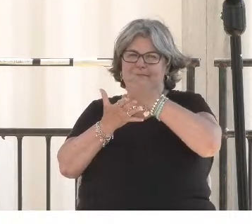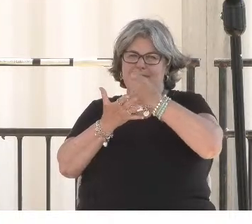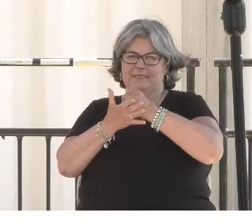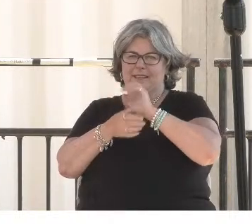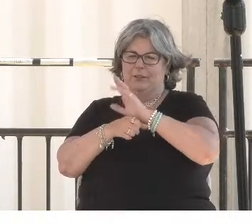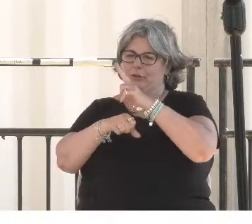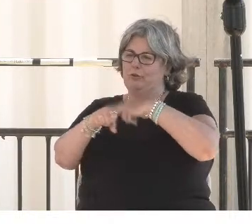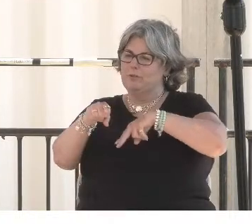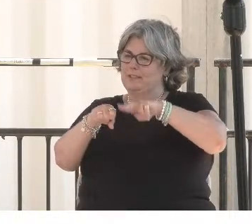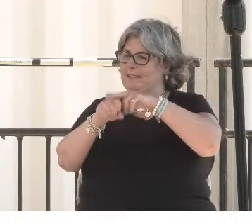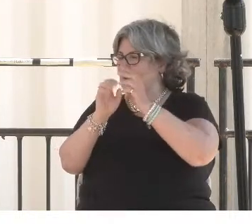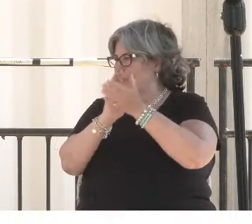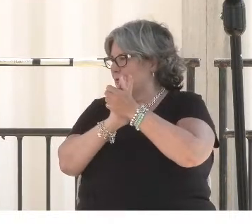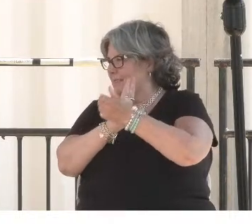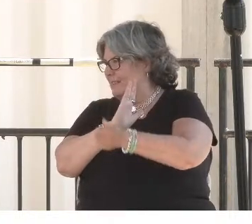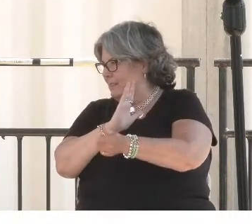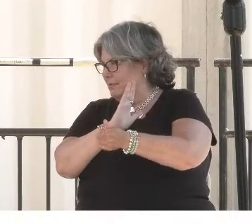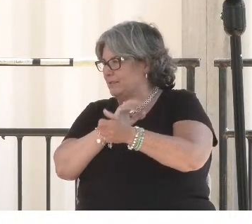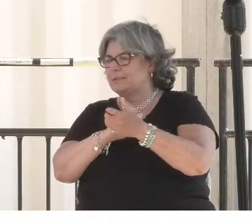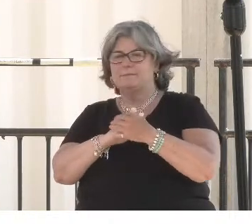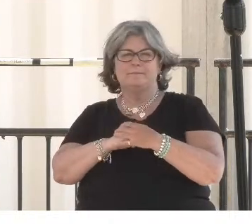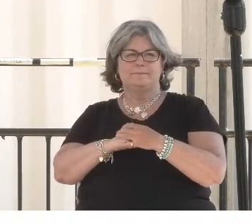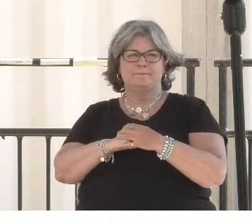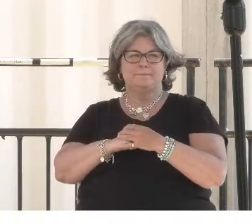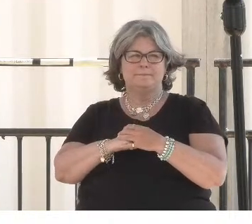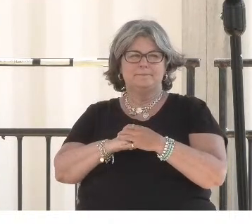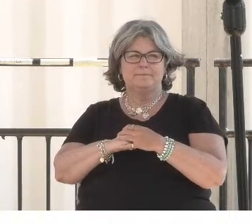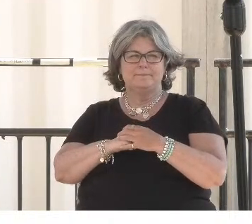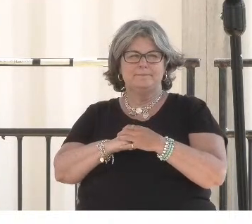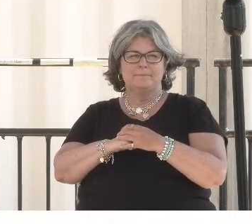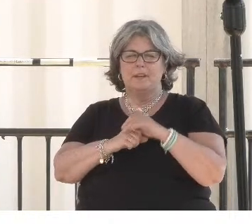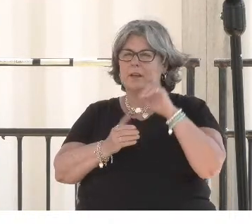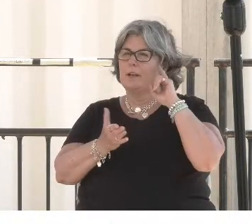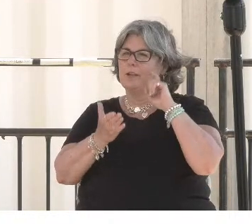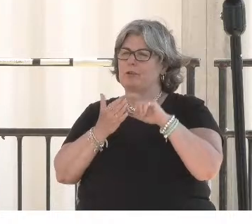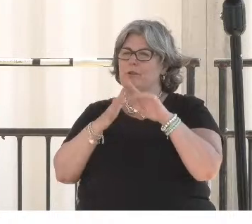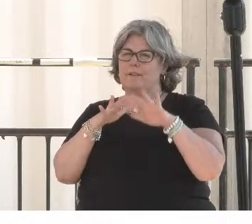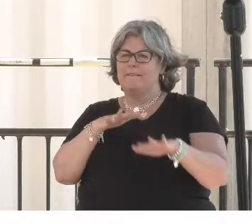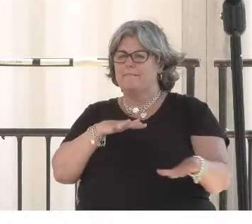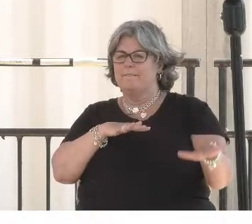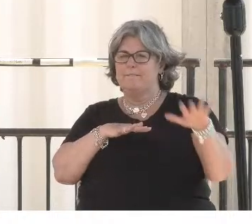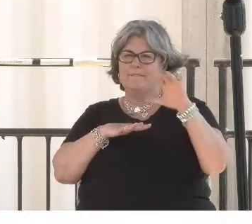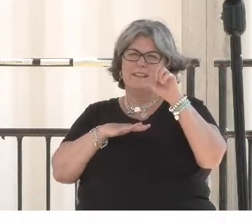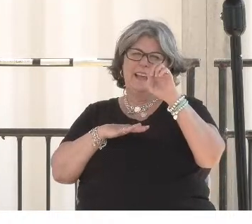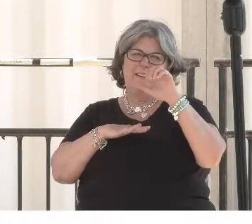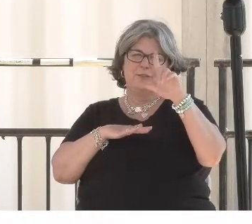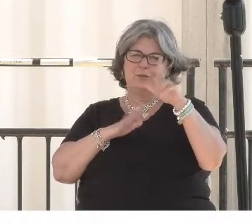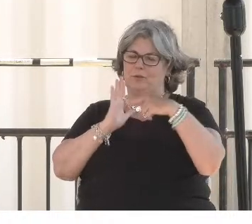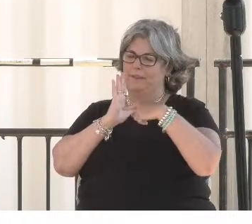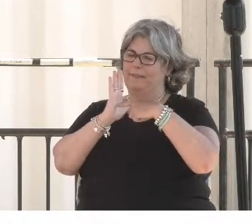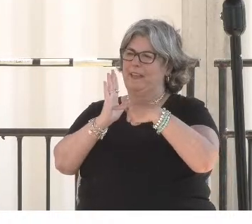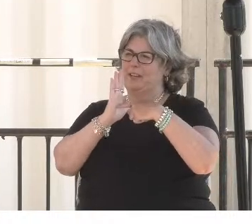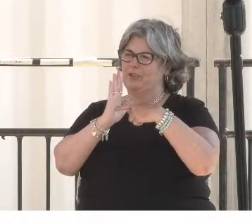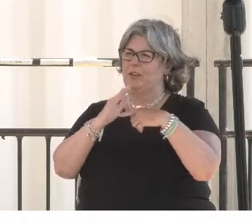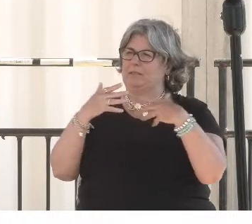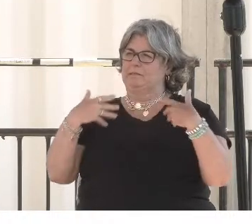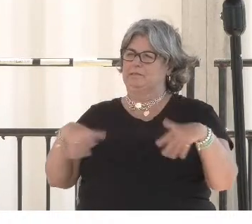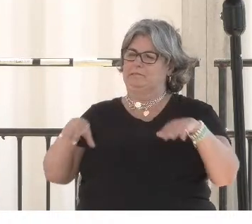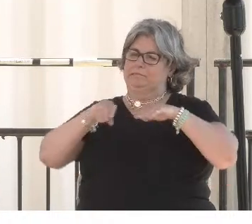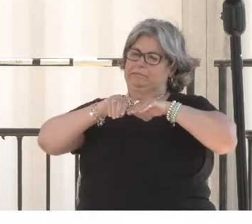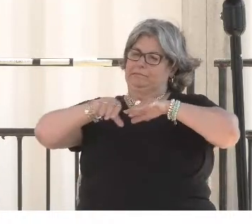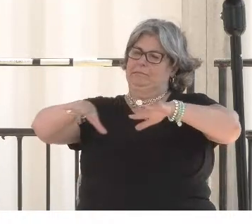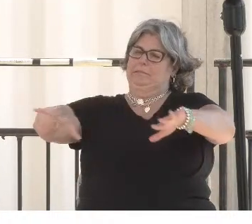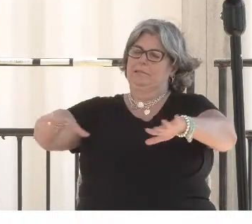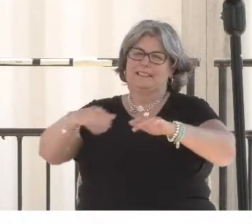nature's skills at its highest level. And so when you see fields that have soil that's exposed, it's a solar spill. It's just